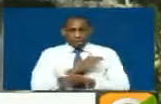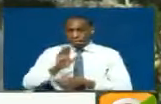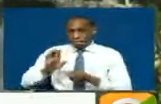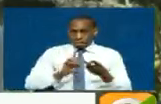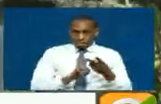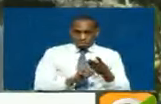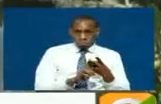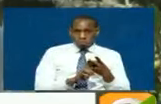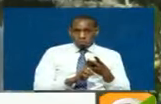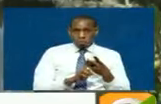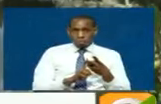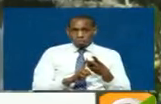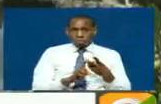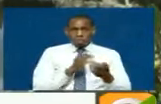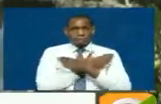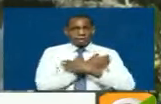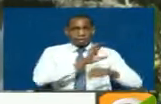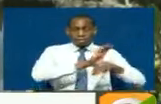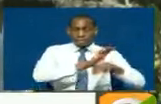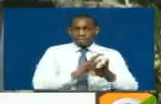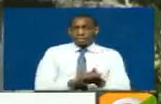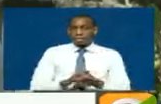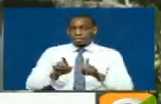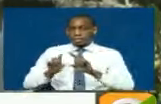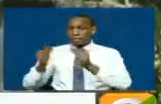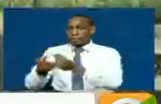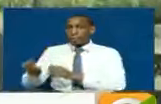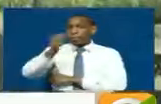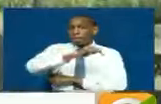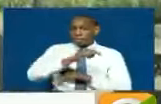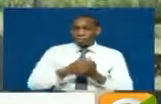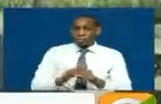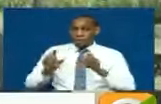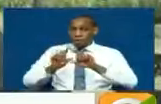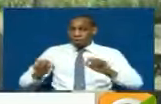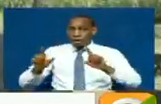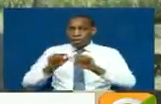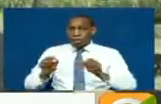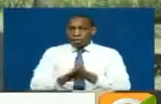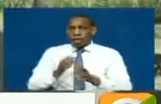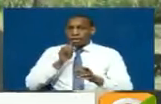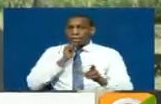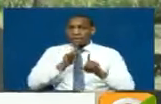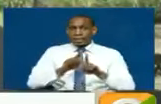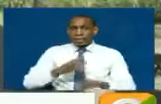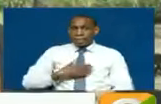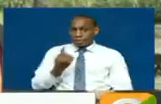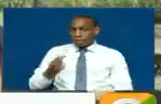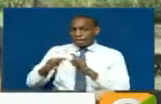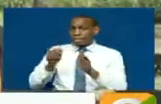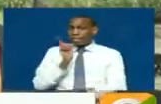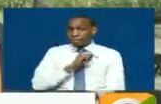ama alikuwa rafiki yake wa kikanisa. Ndipo sasa walikuja wakafika hapa. Kwa nasema ati ndugu yangu mmoja aliua